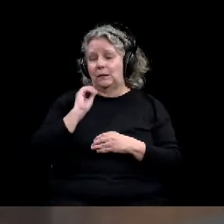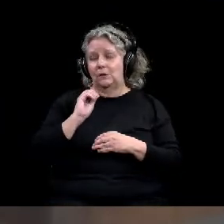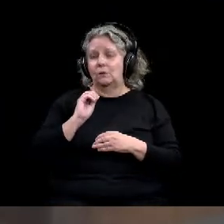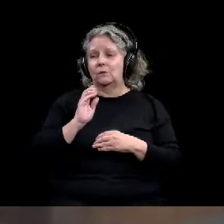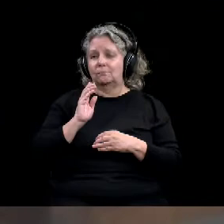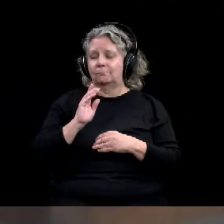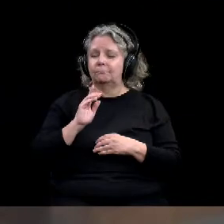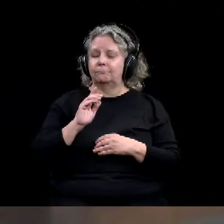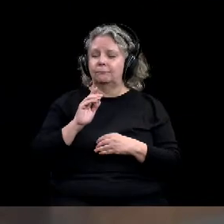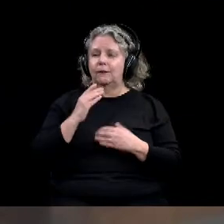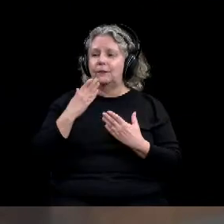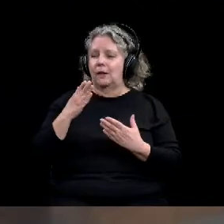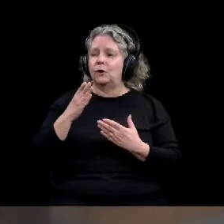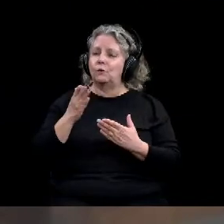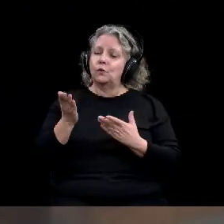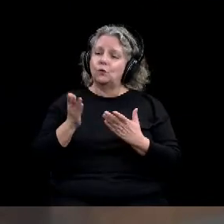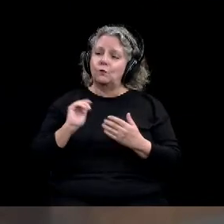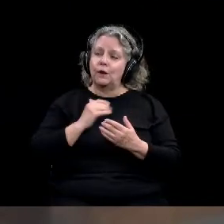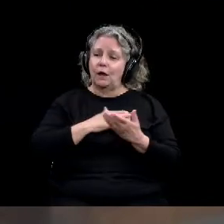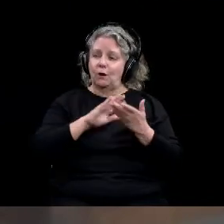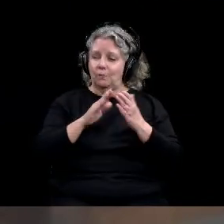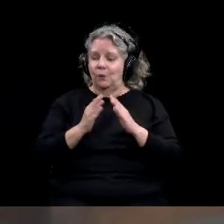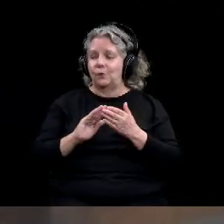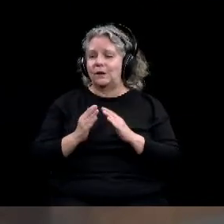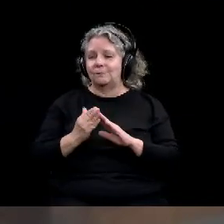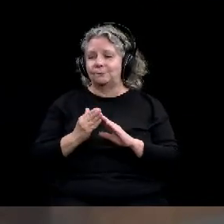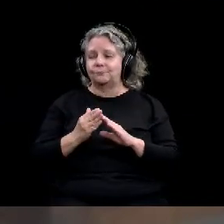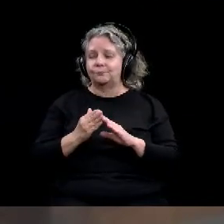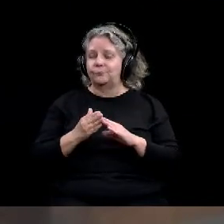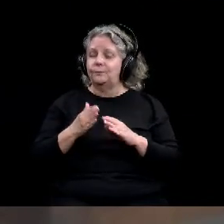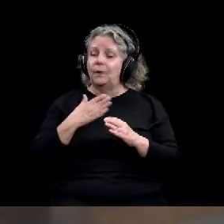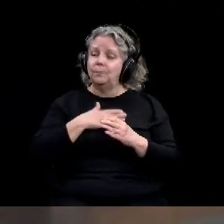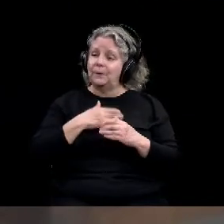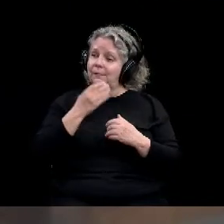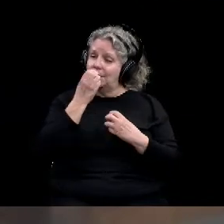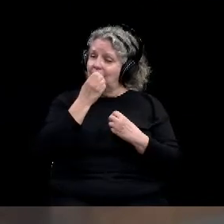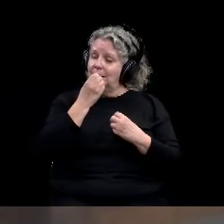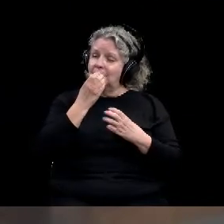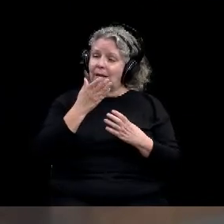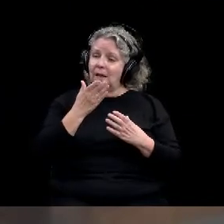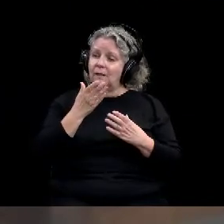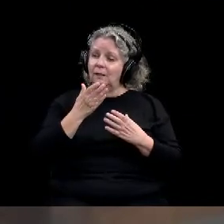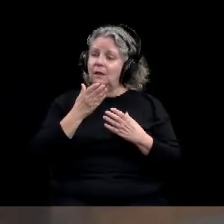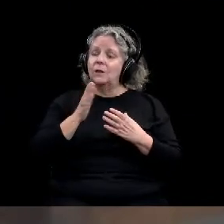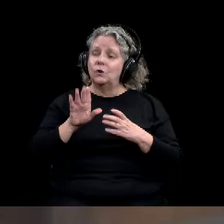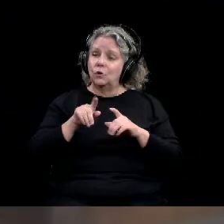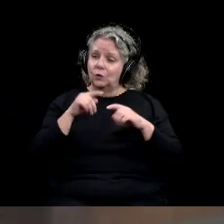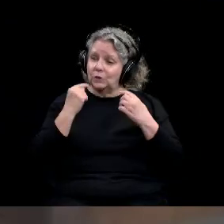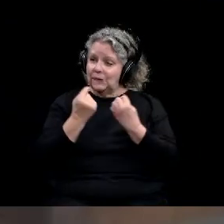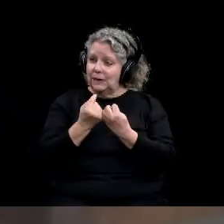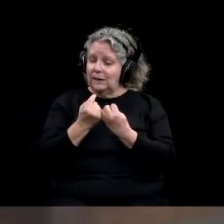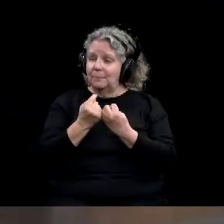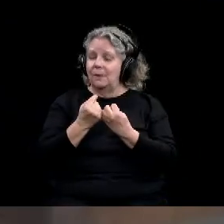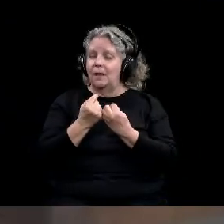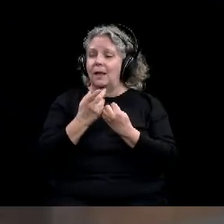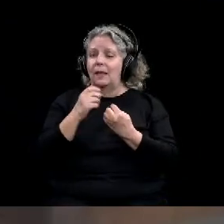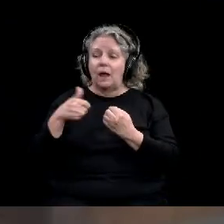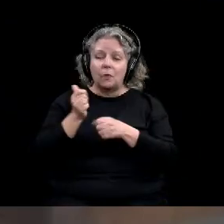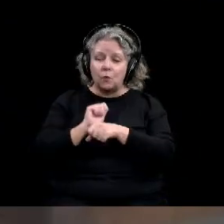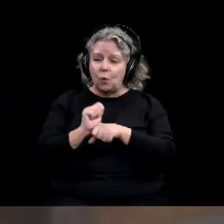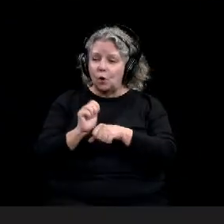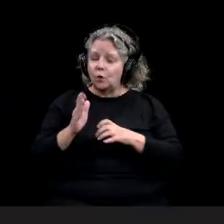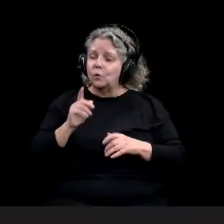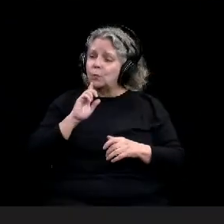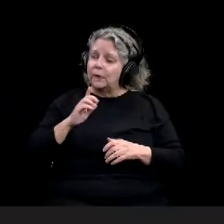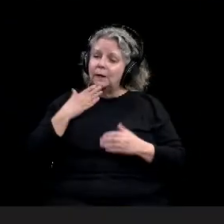your team and your colleagues how much we appreciate their hard work in this season to keep us safe and healthy. And again, I'll